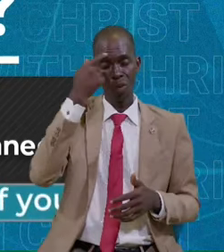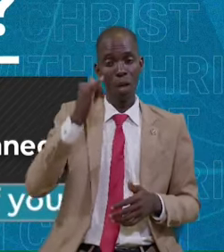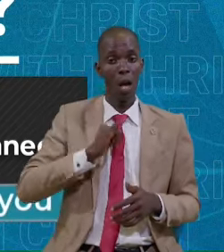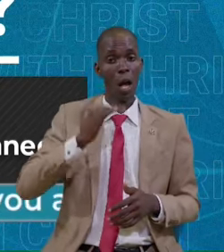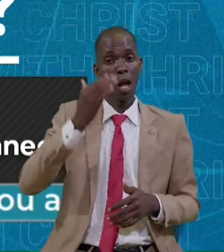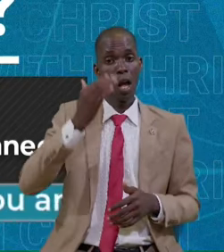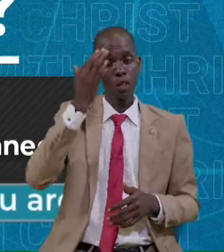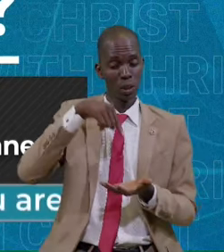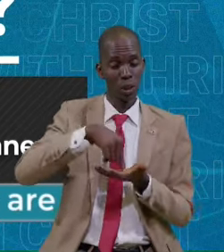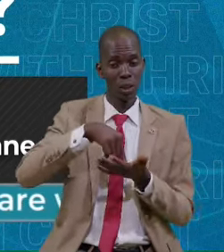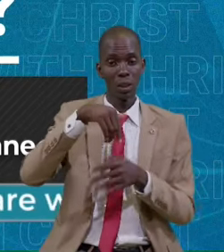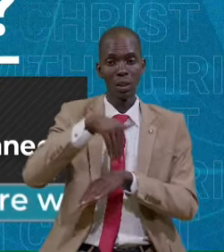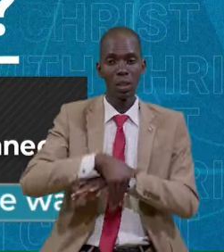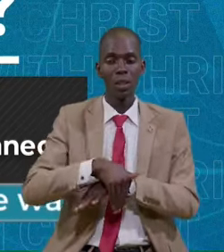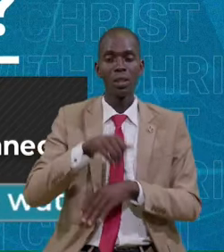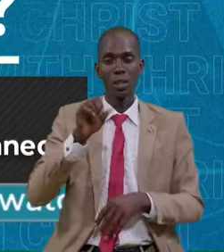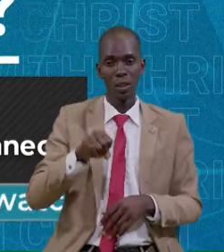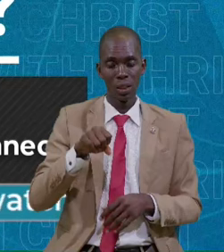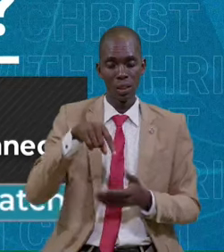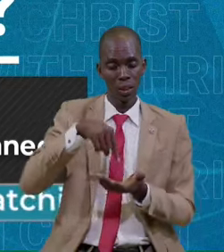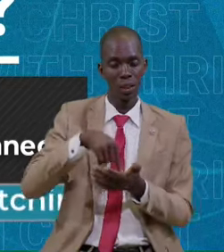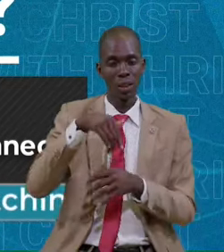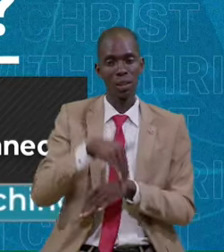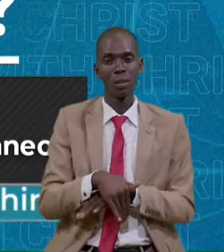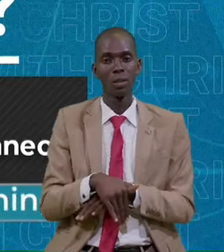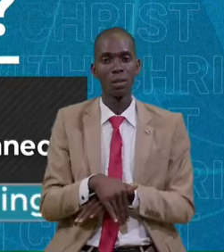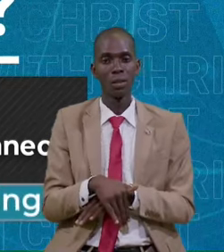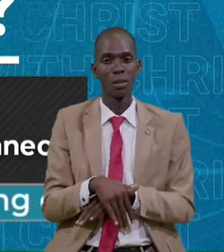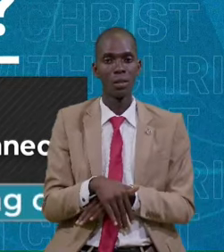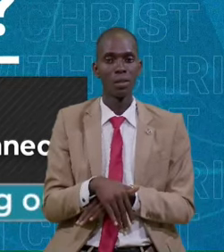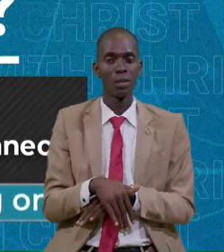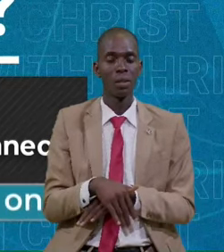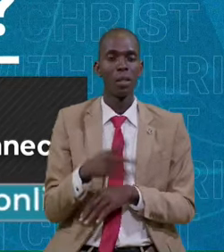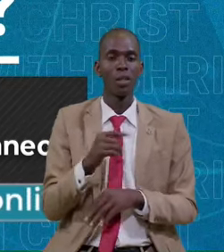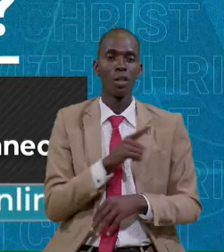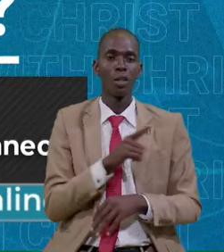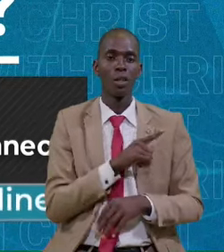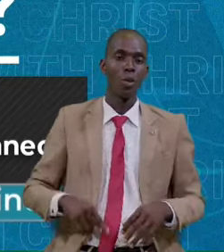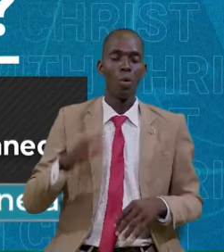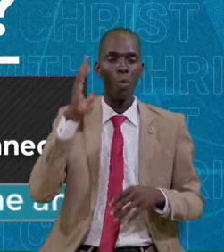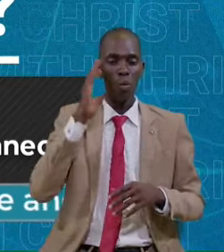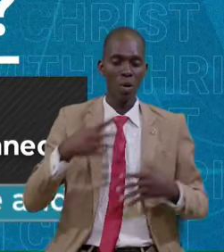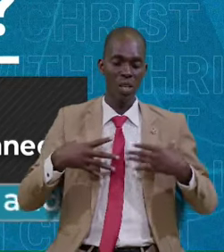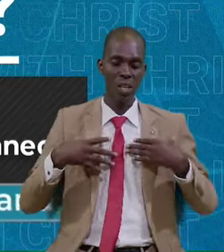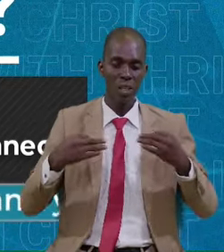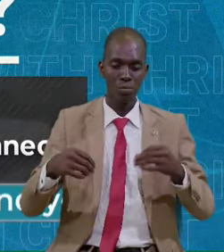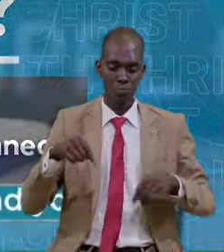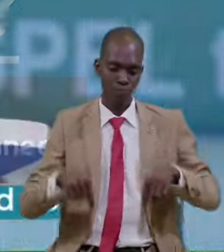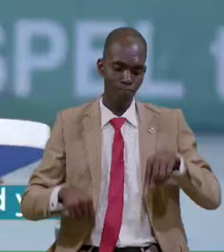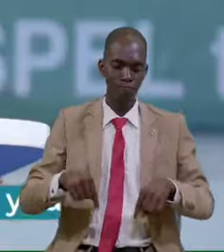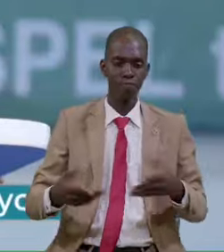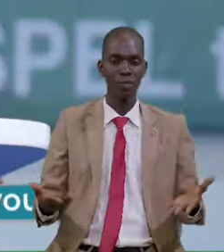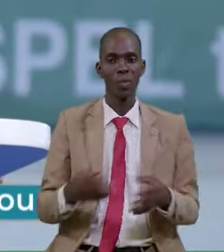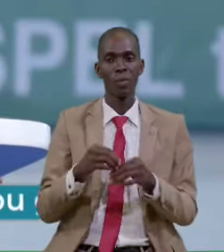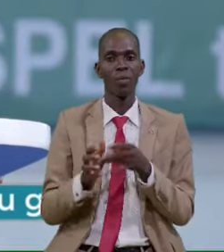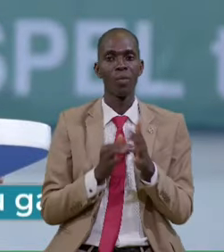I know that tonight, yes, I know that tonight, the Lord will heal lame legs here. Tonight there